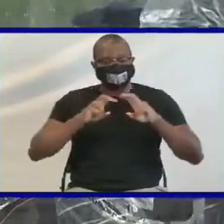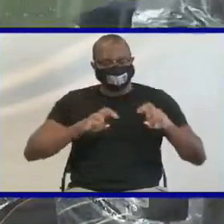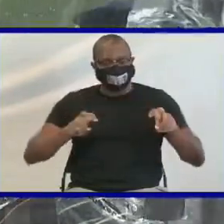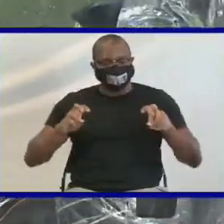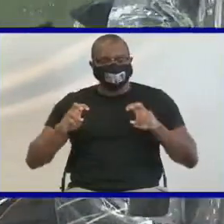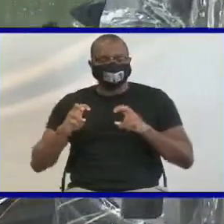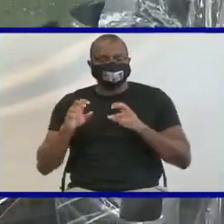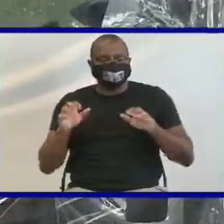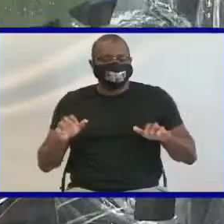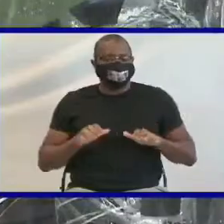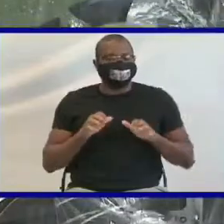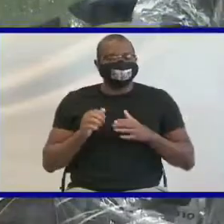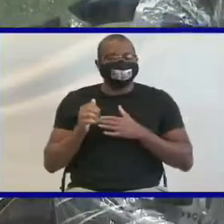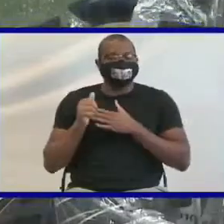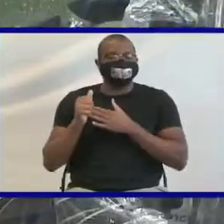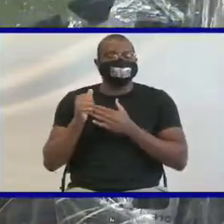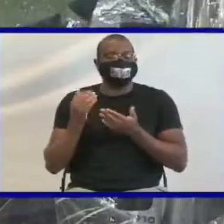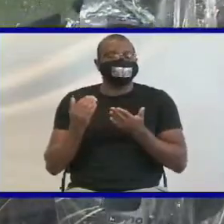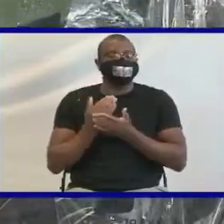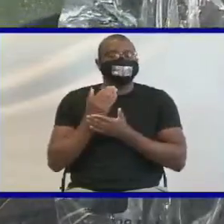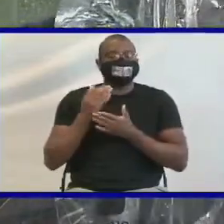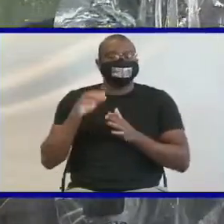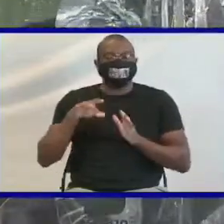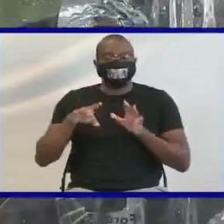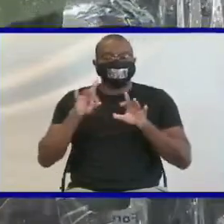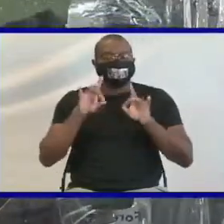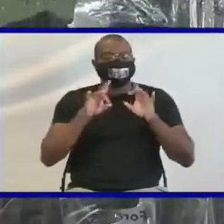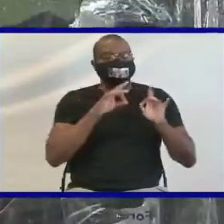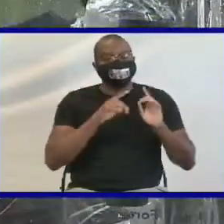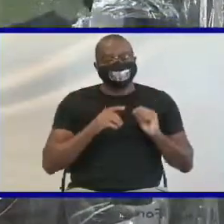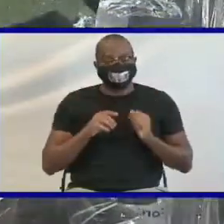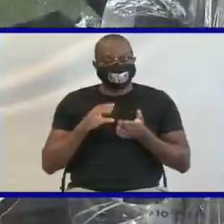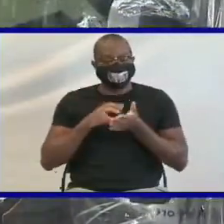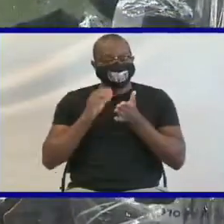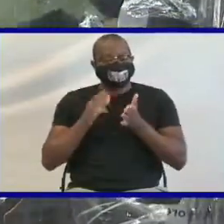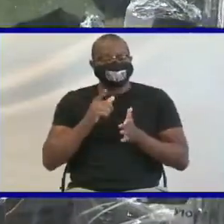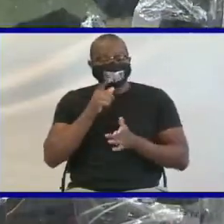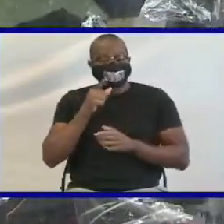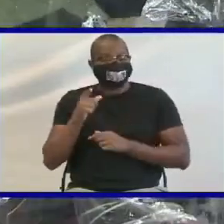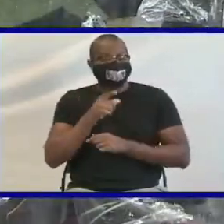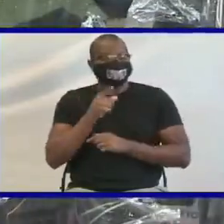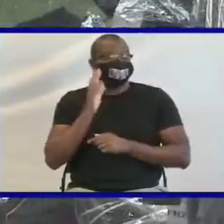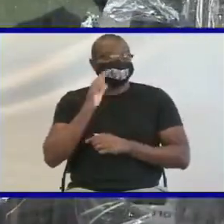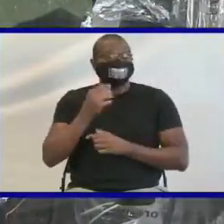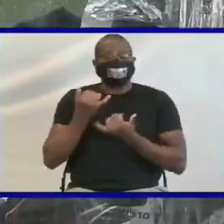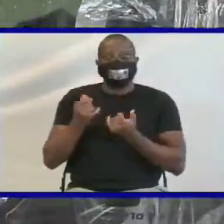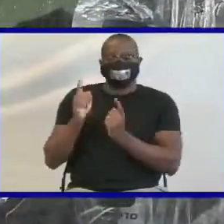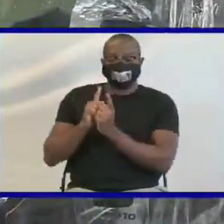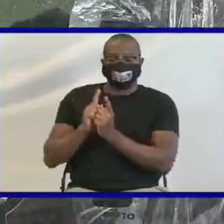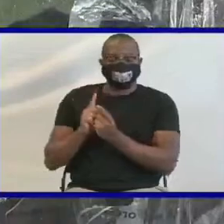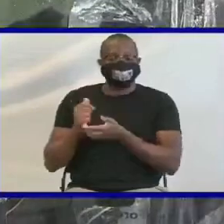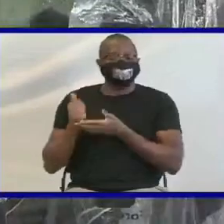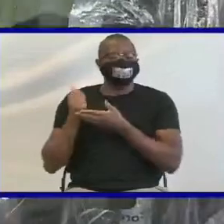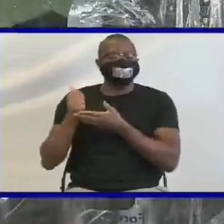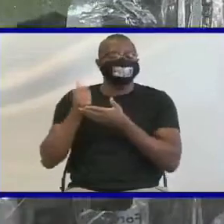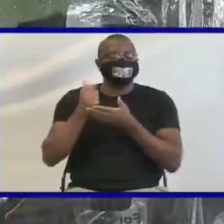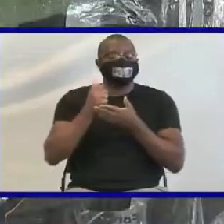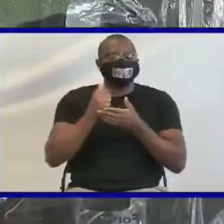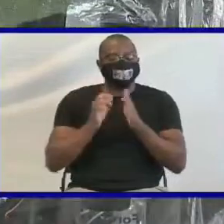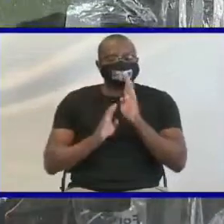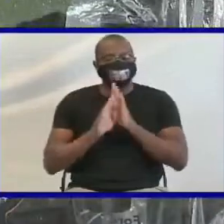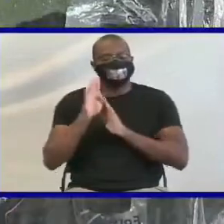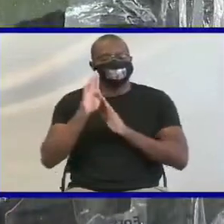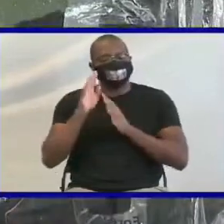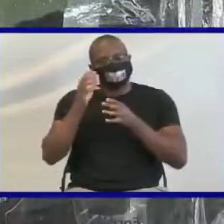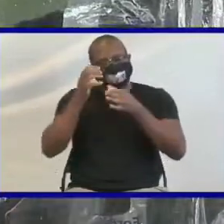activity, which leads to new discoveries. The students you are about to meet have contributed to this process of knowledge